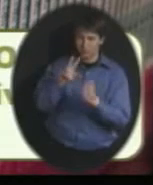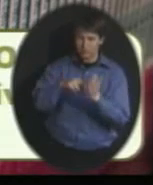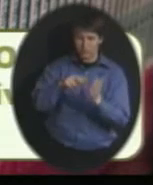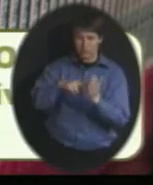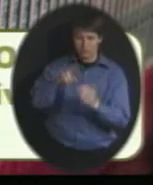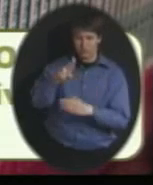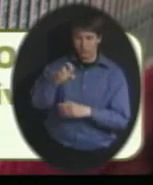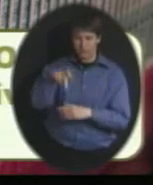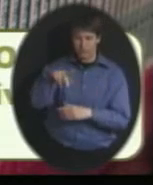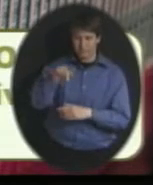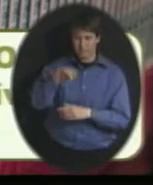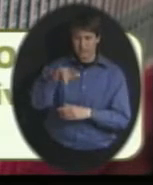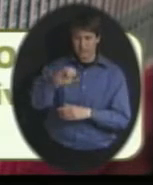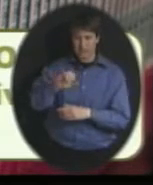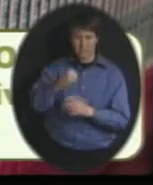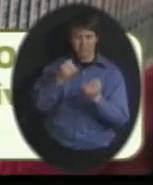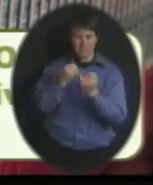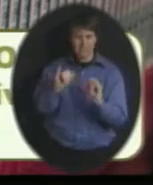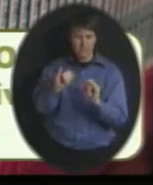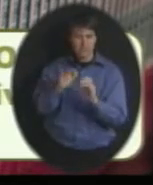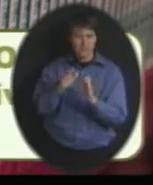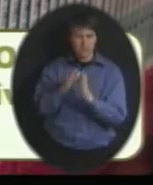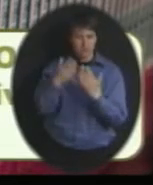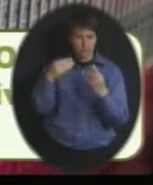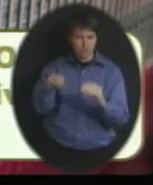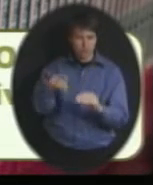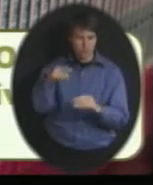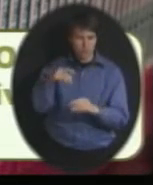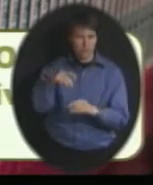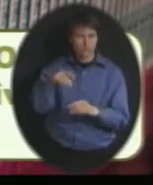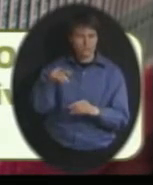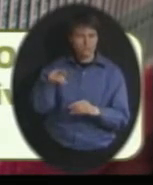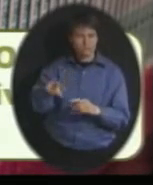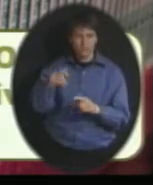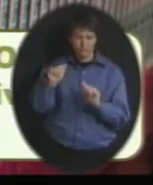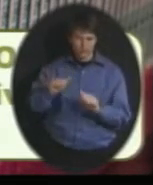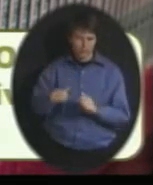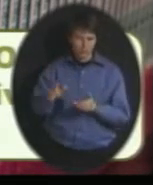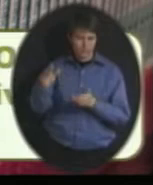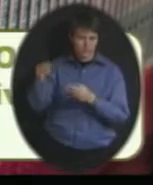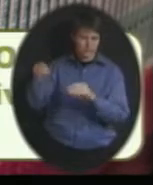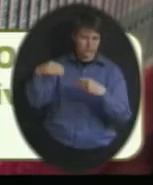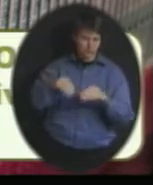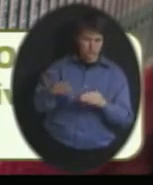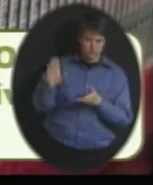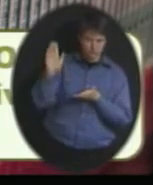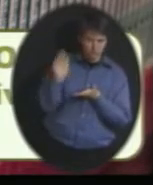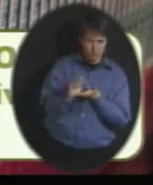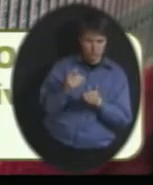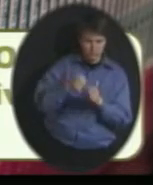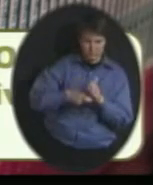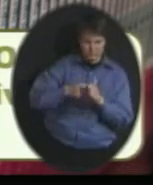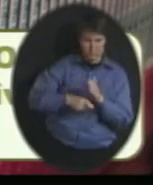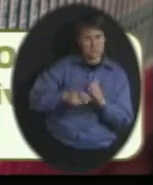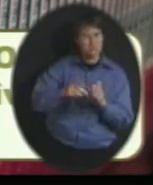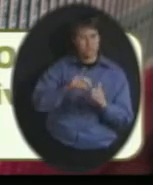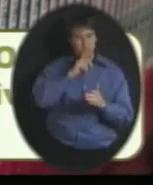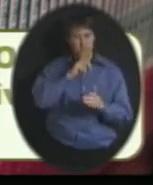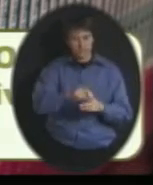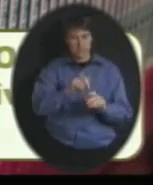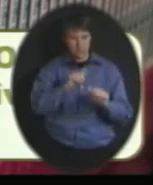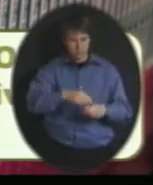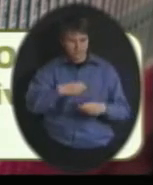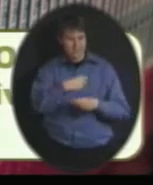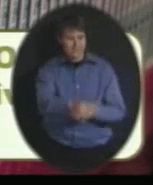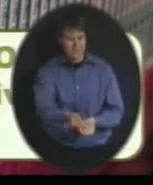in Brookside. And he was able to give us the books at a great reduced price so that we could actually give every student a book,